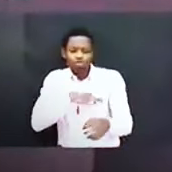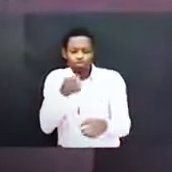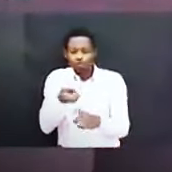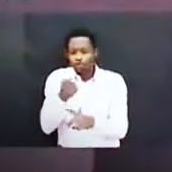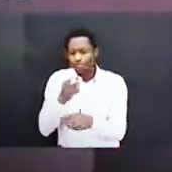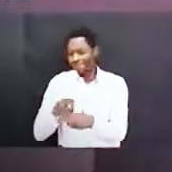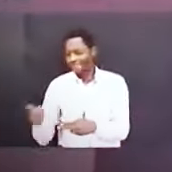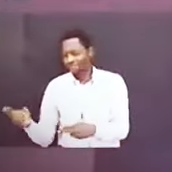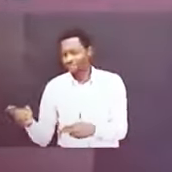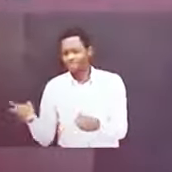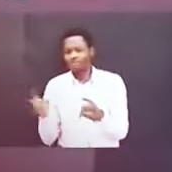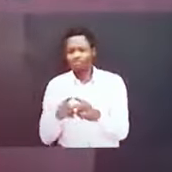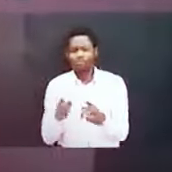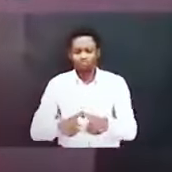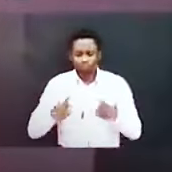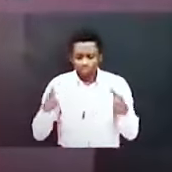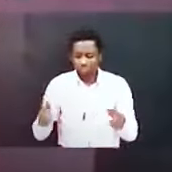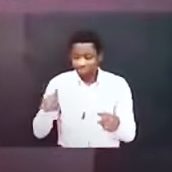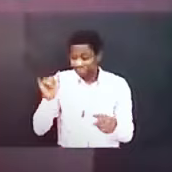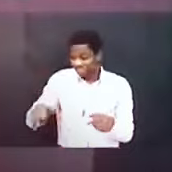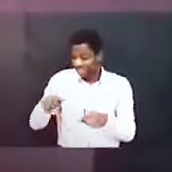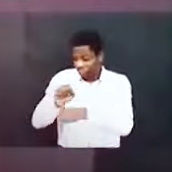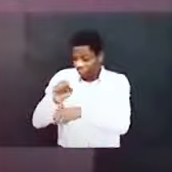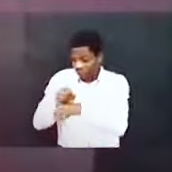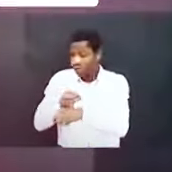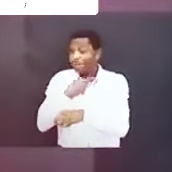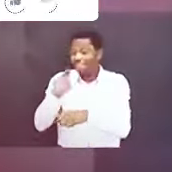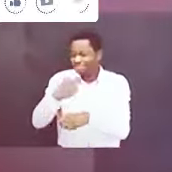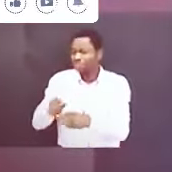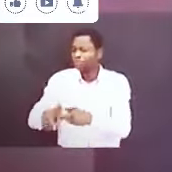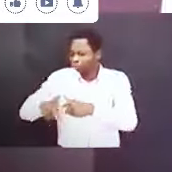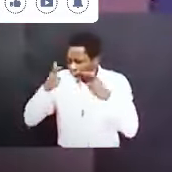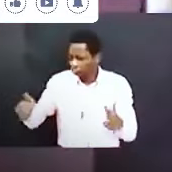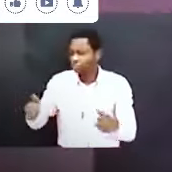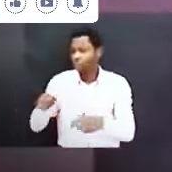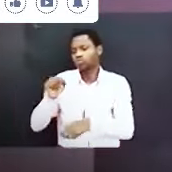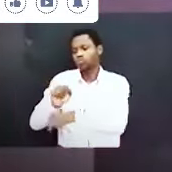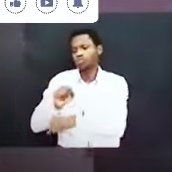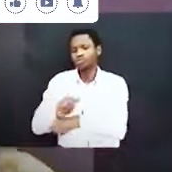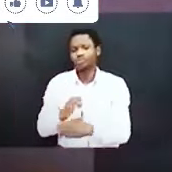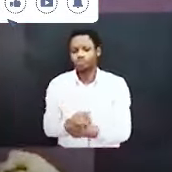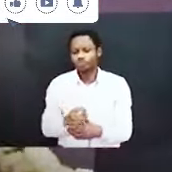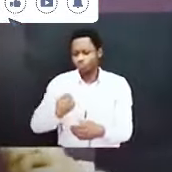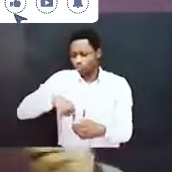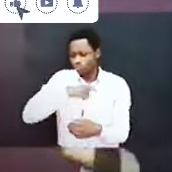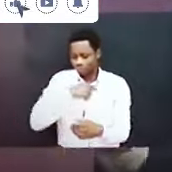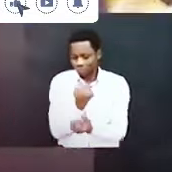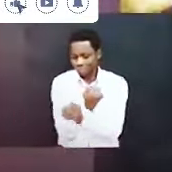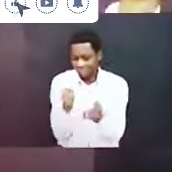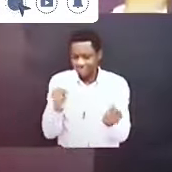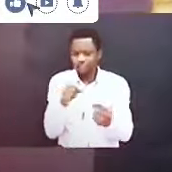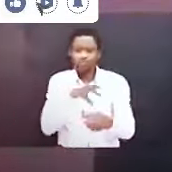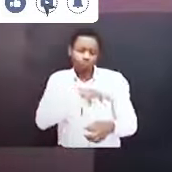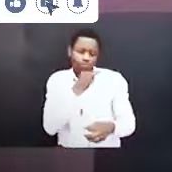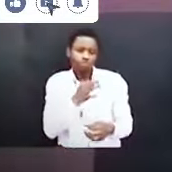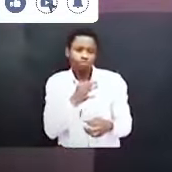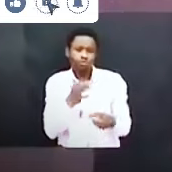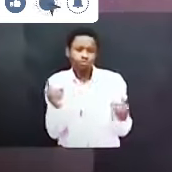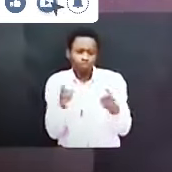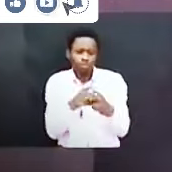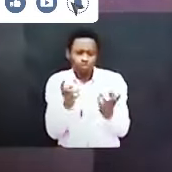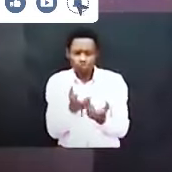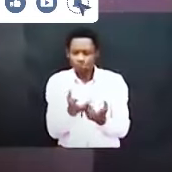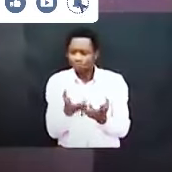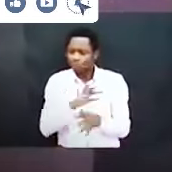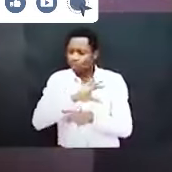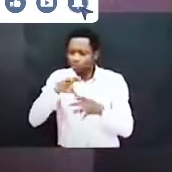job is the greatest job. We are saving souls, and we want you to commit everything to